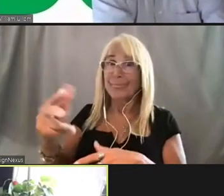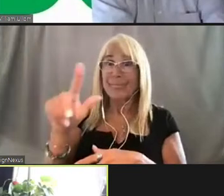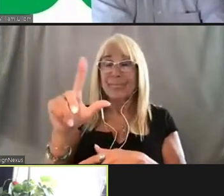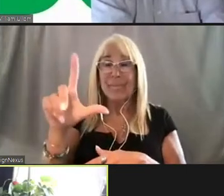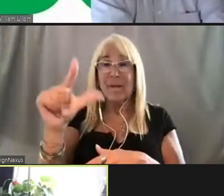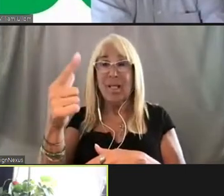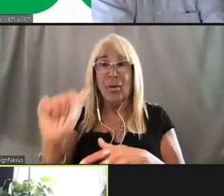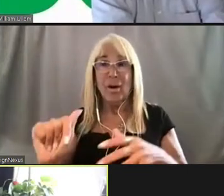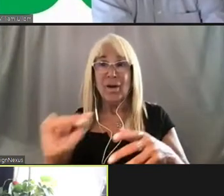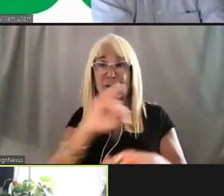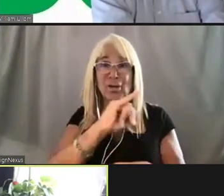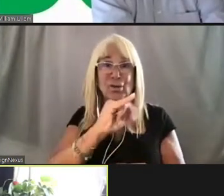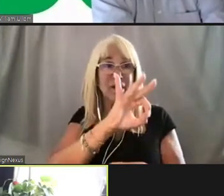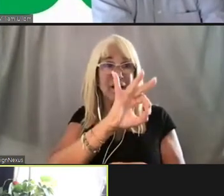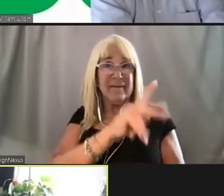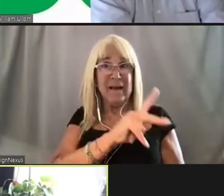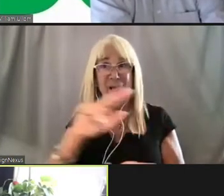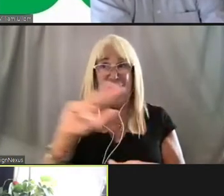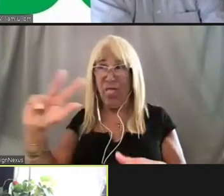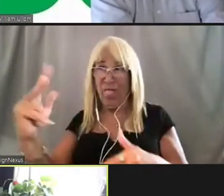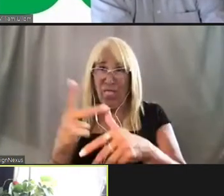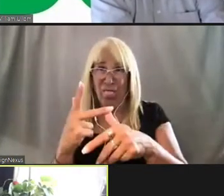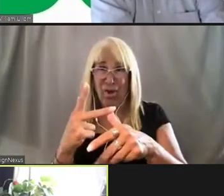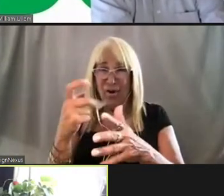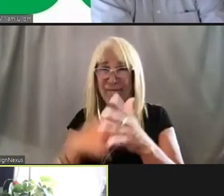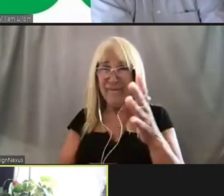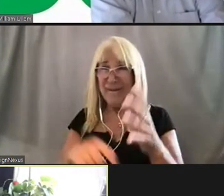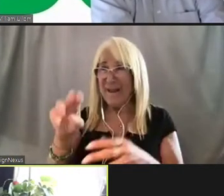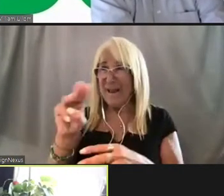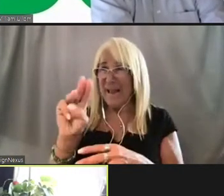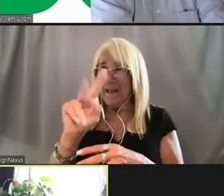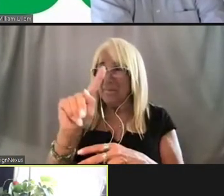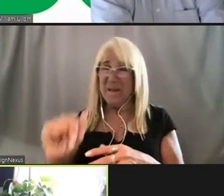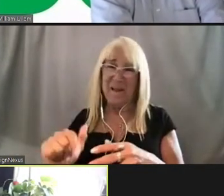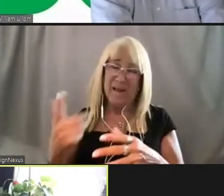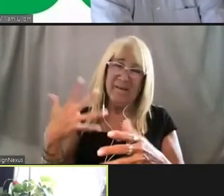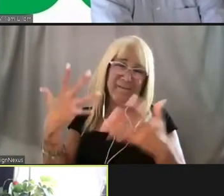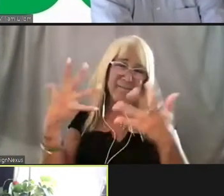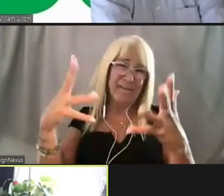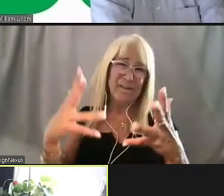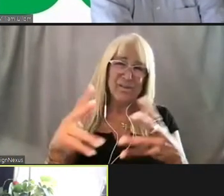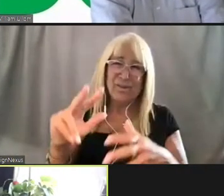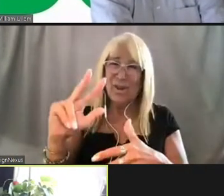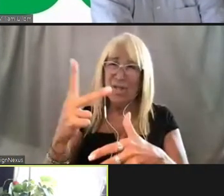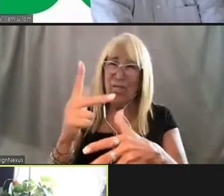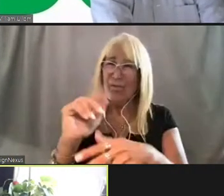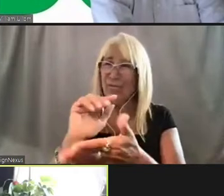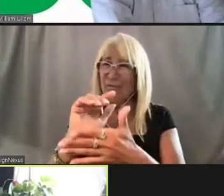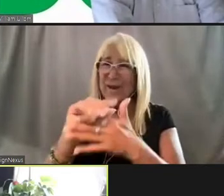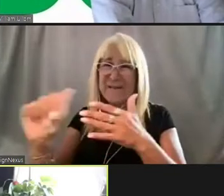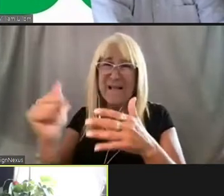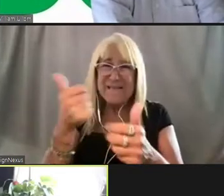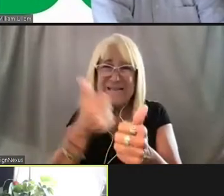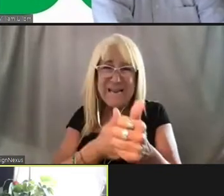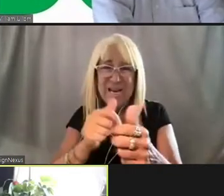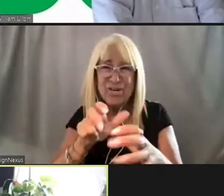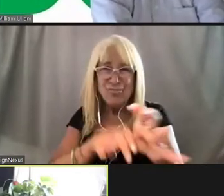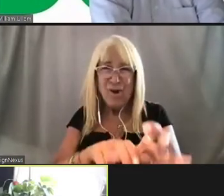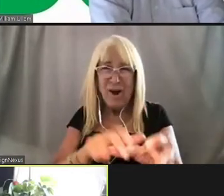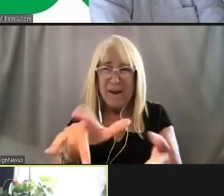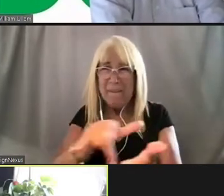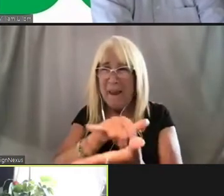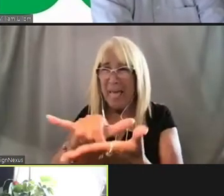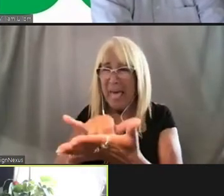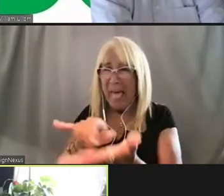another fee the third fee from the MTA we are already paying our Share three dollars are right in the Manhattan so I